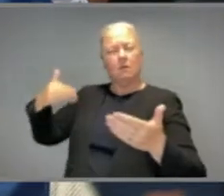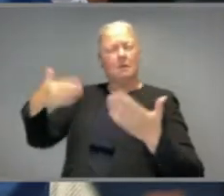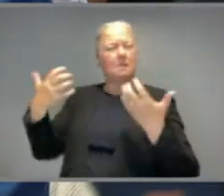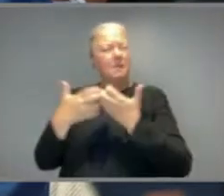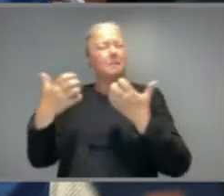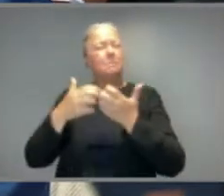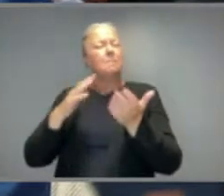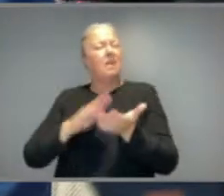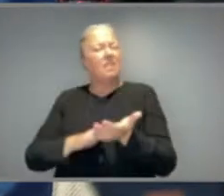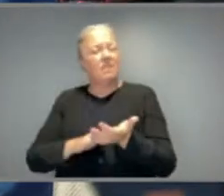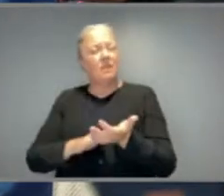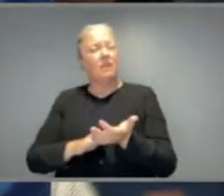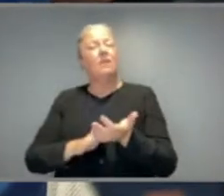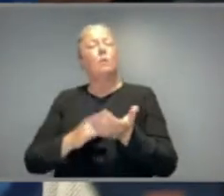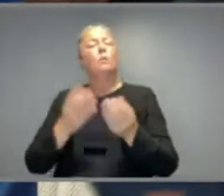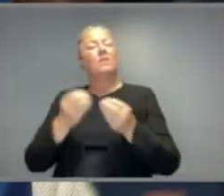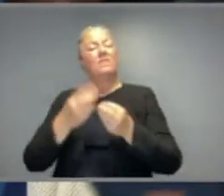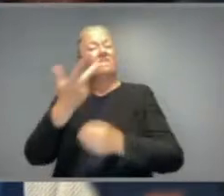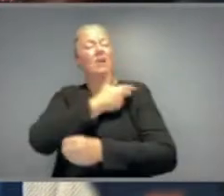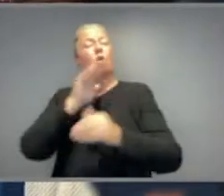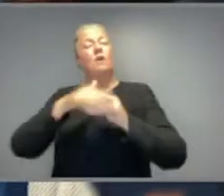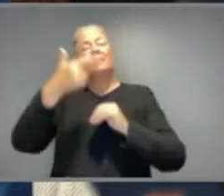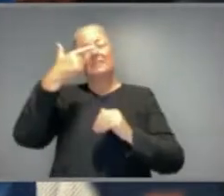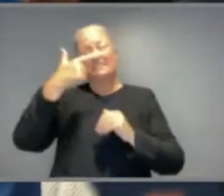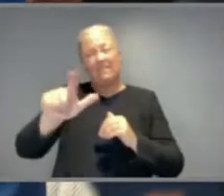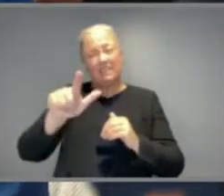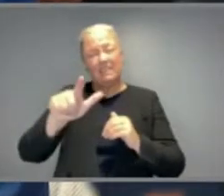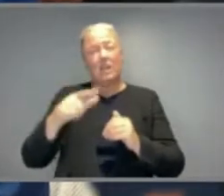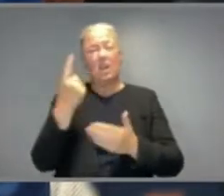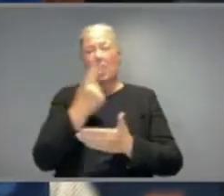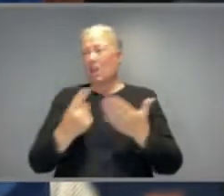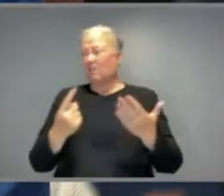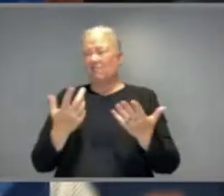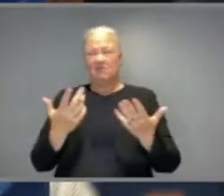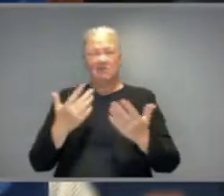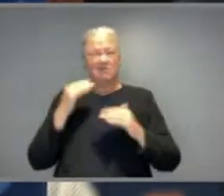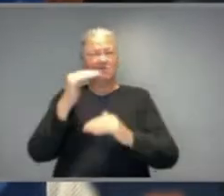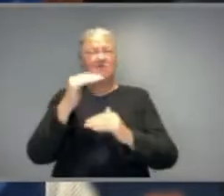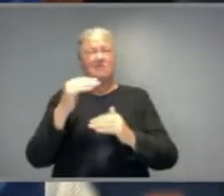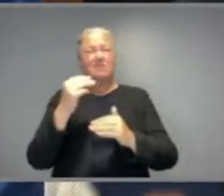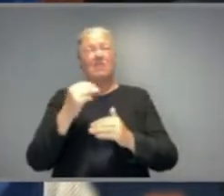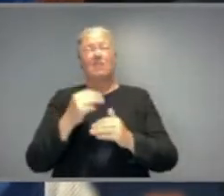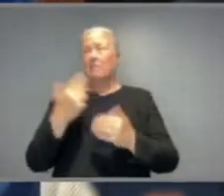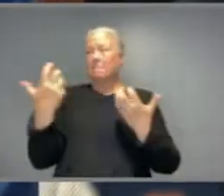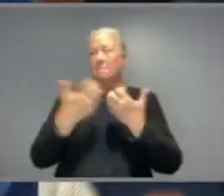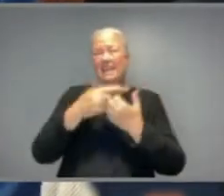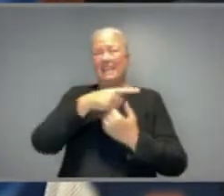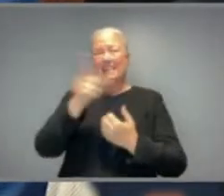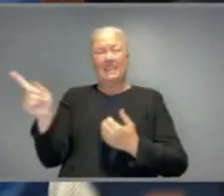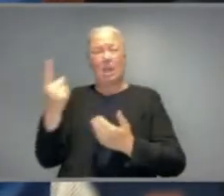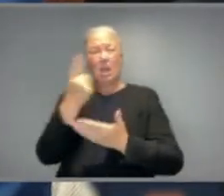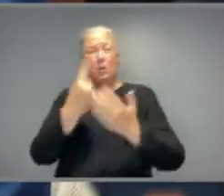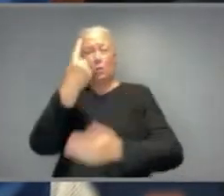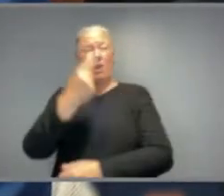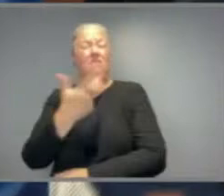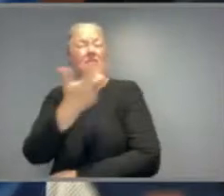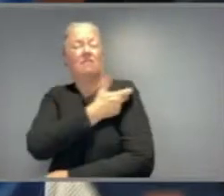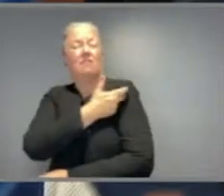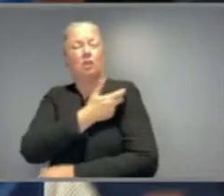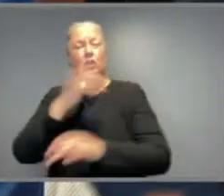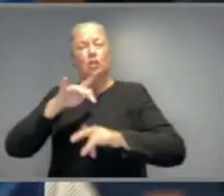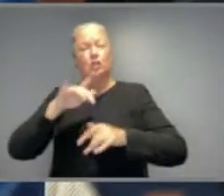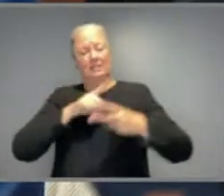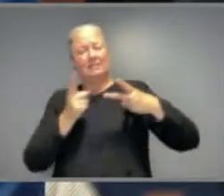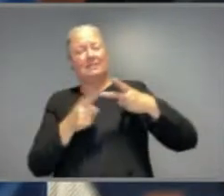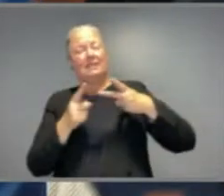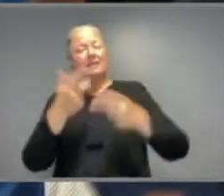over 70s, we still only have 79% who've had one jab, which means that 1 in 5 of the most vulnerable